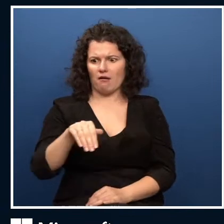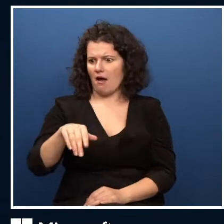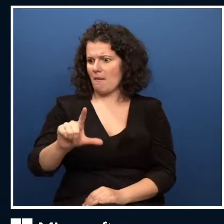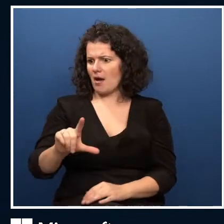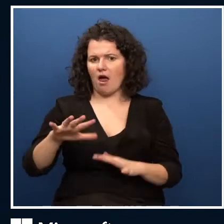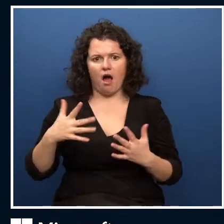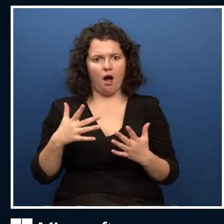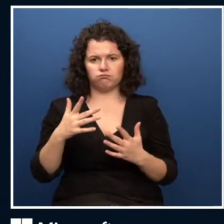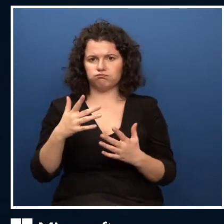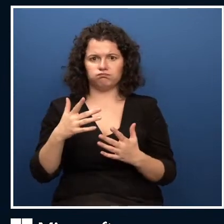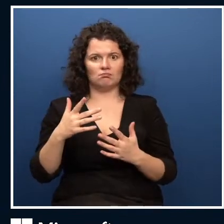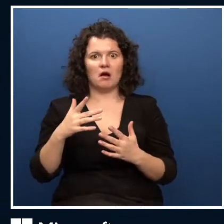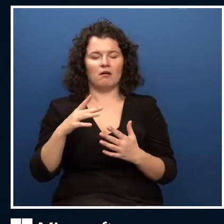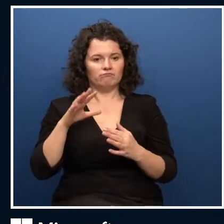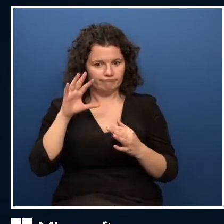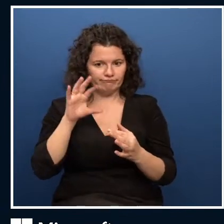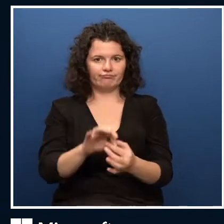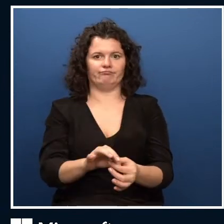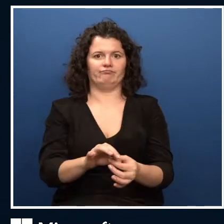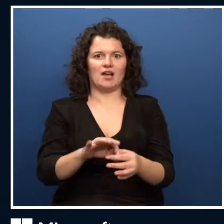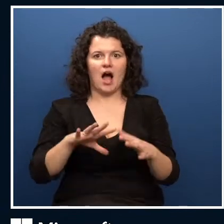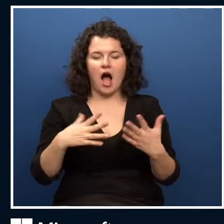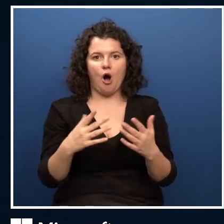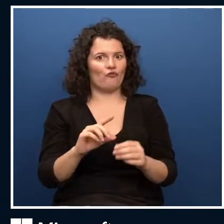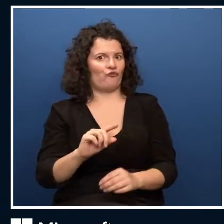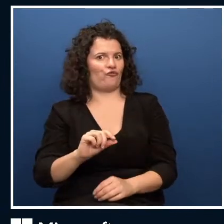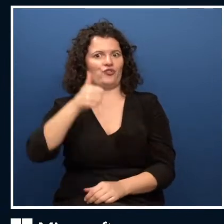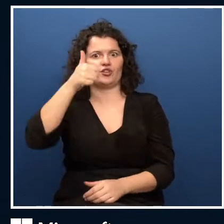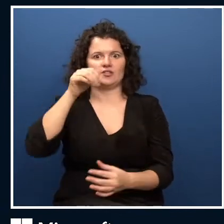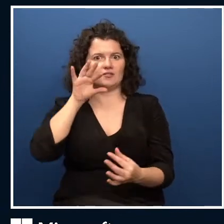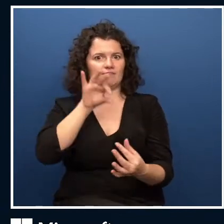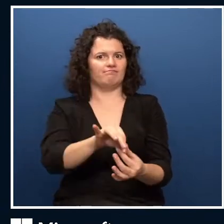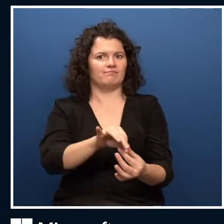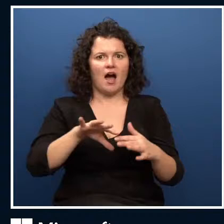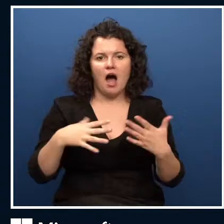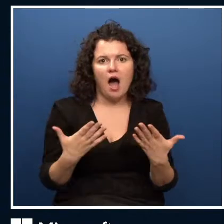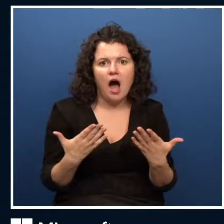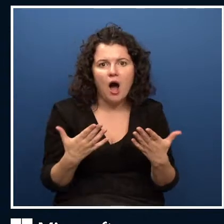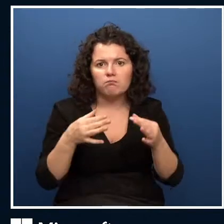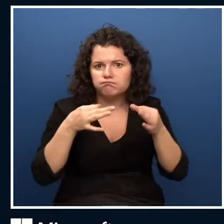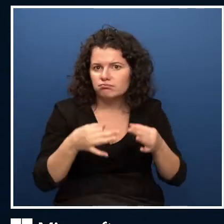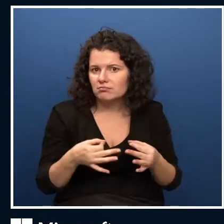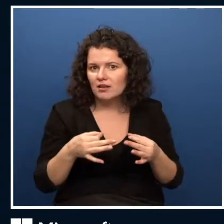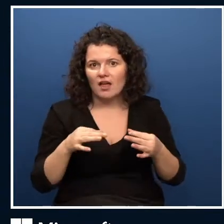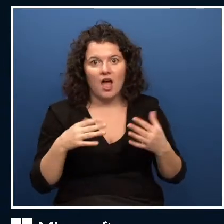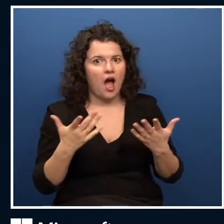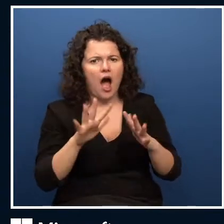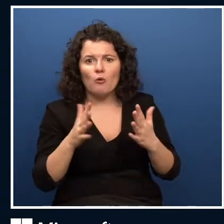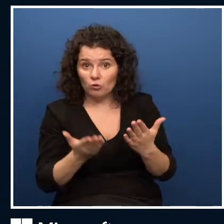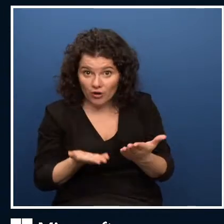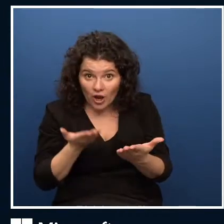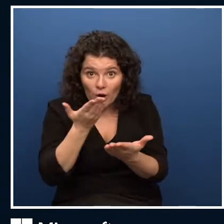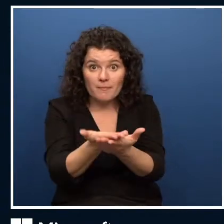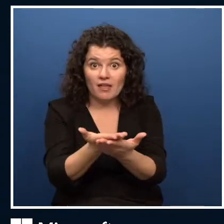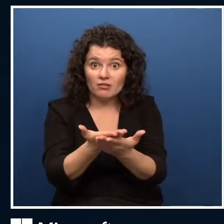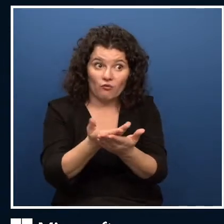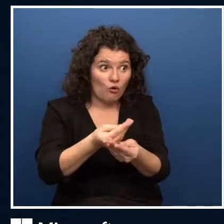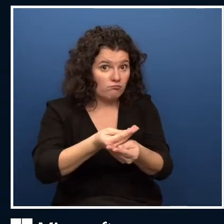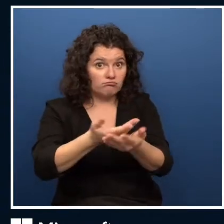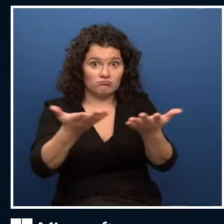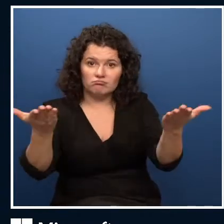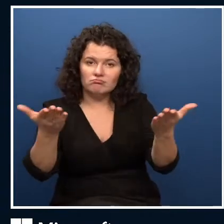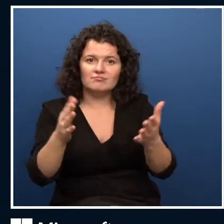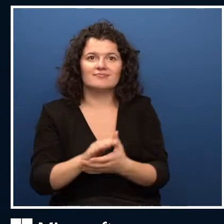did you discover it? And would you recommend it to other people who are maybe new? Ananya, you want to take this one